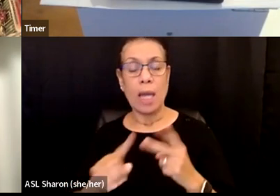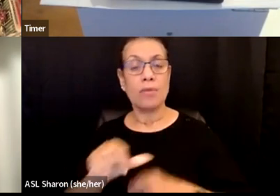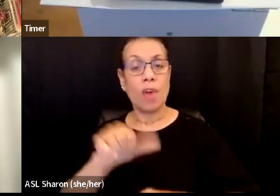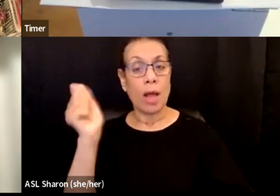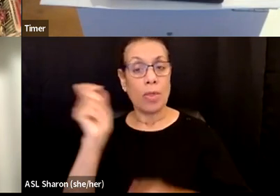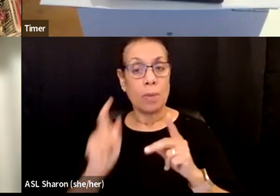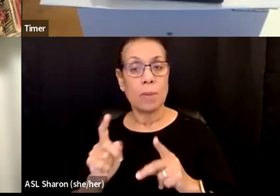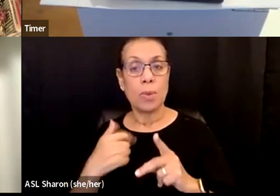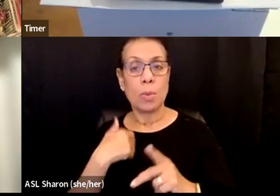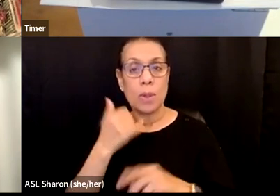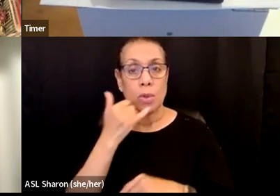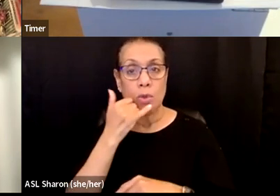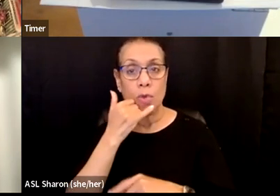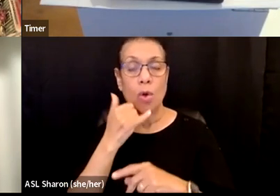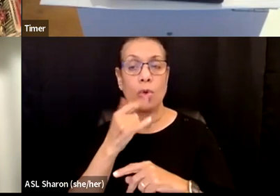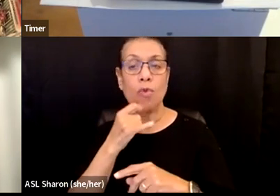spanish